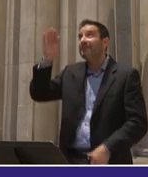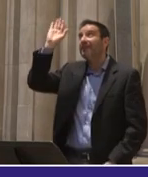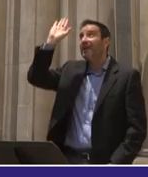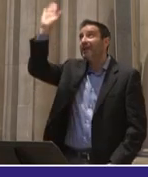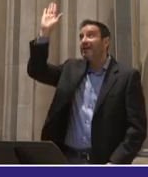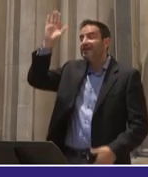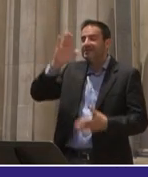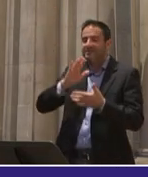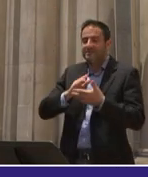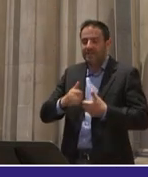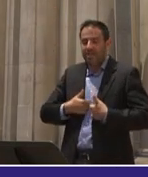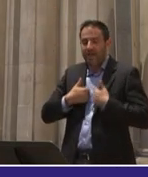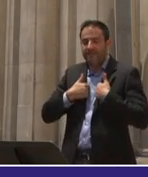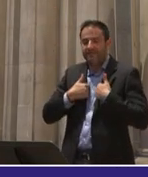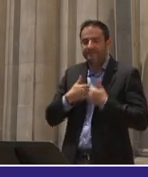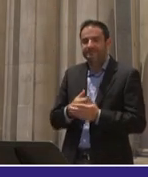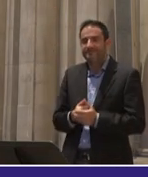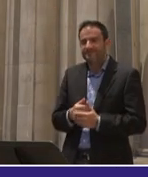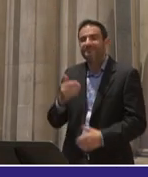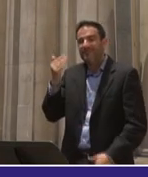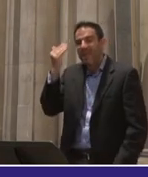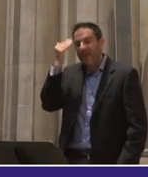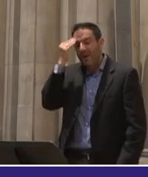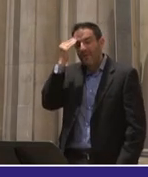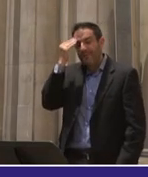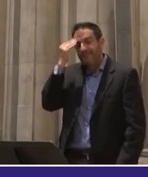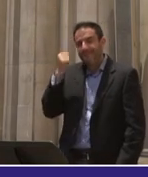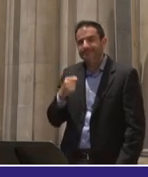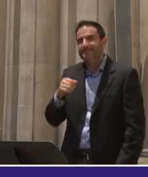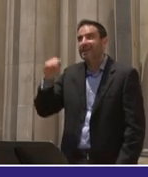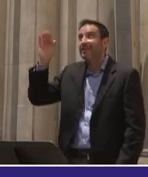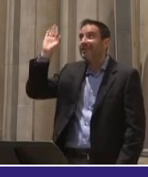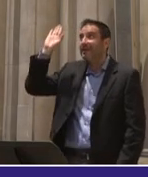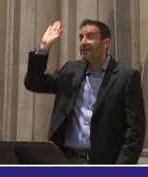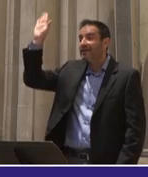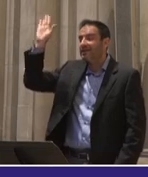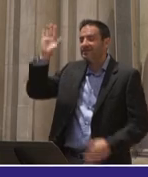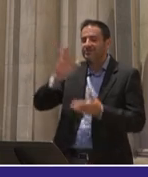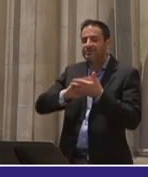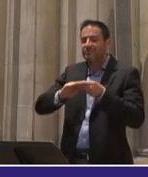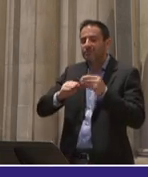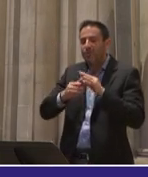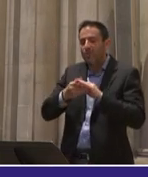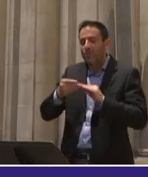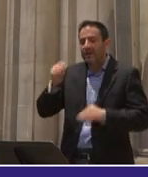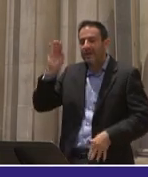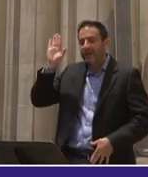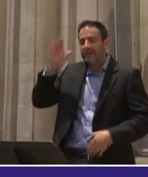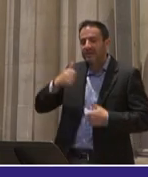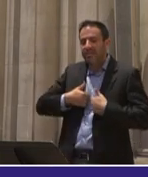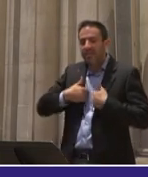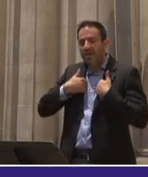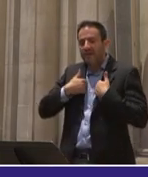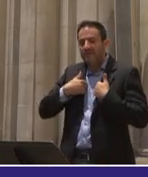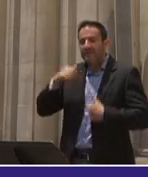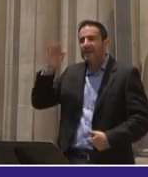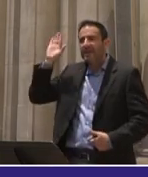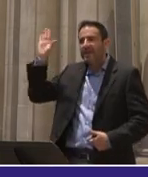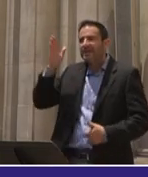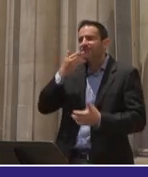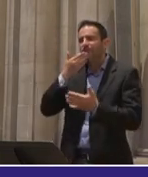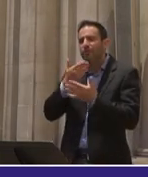teachings, know that it's so that his arc, his life patterns, his good